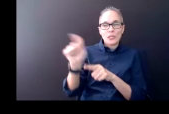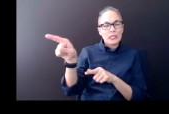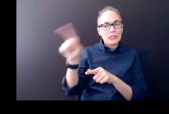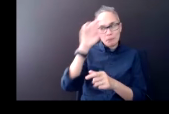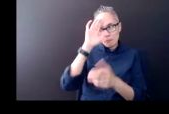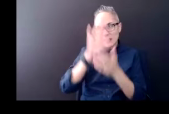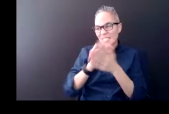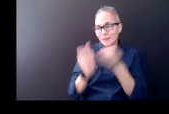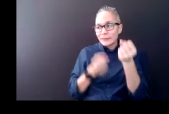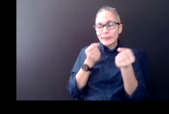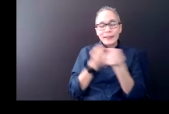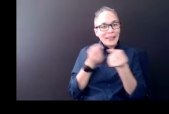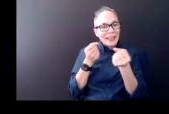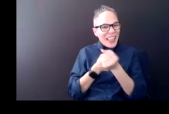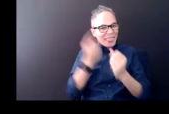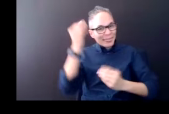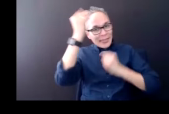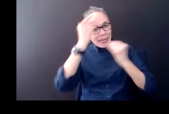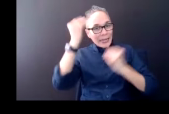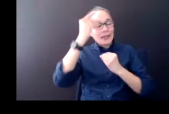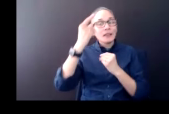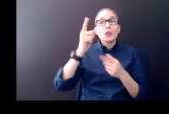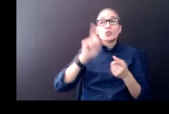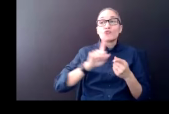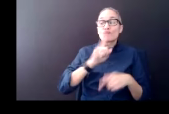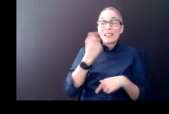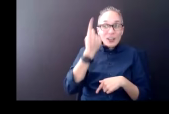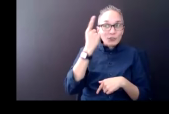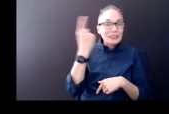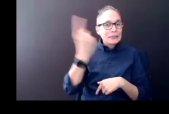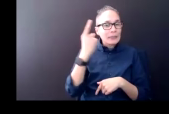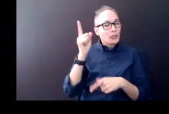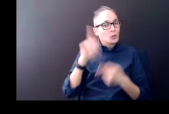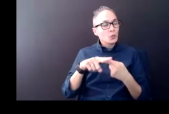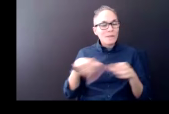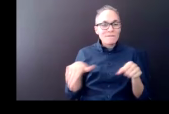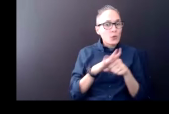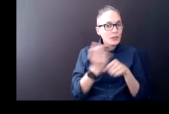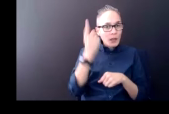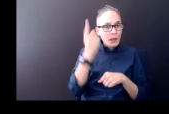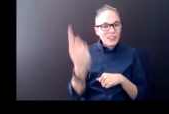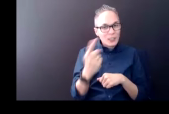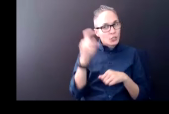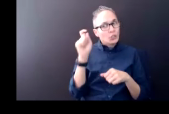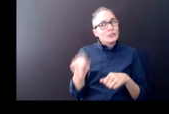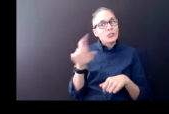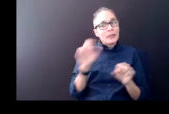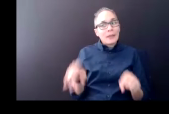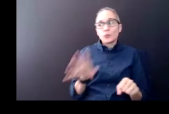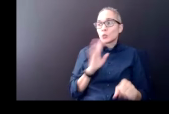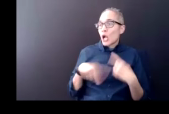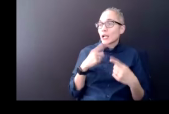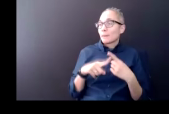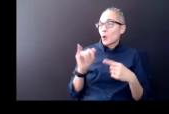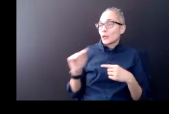thought, right? Like to understand something, to comprehend something, you should be able to talk about it, and to be